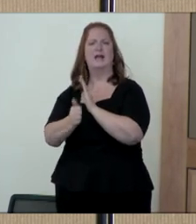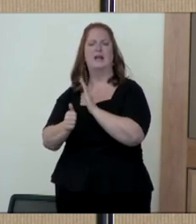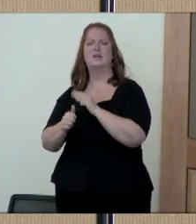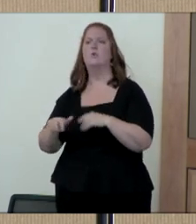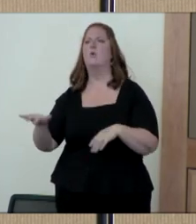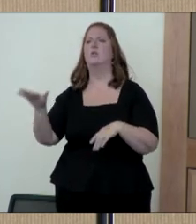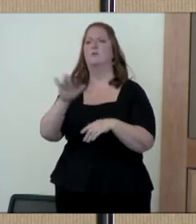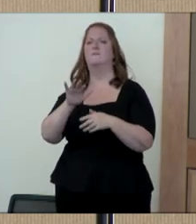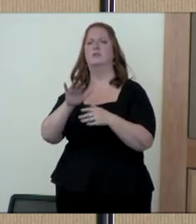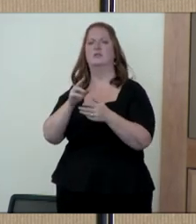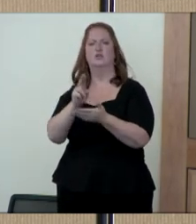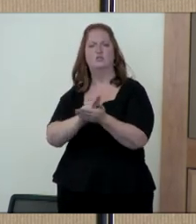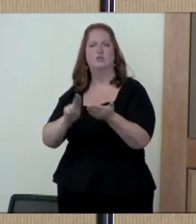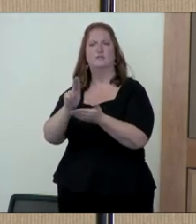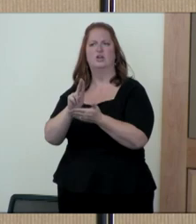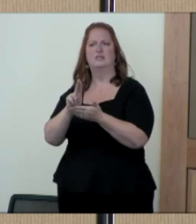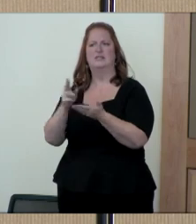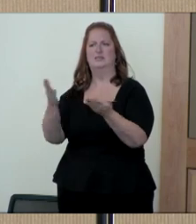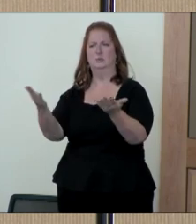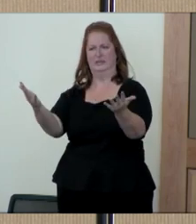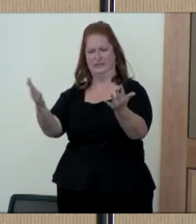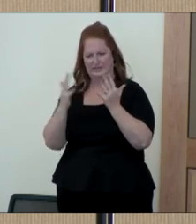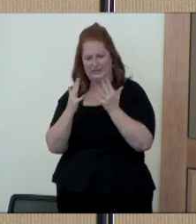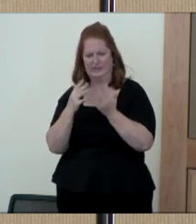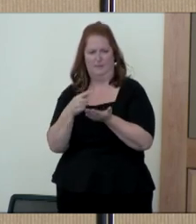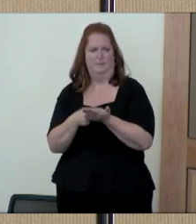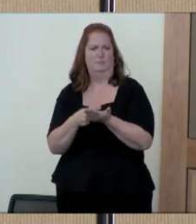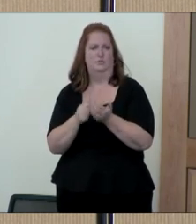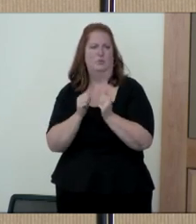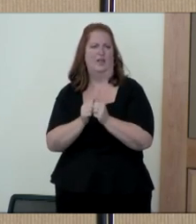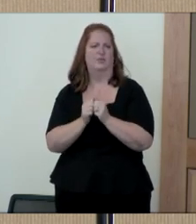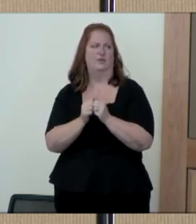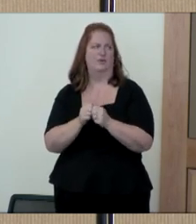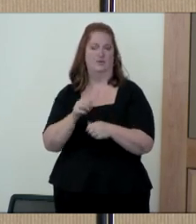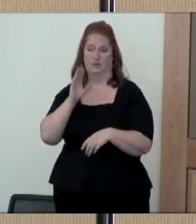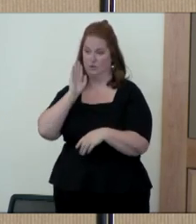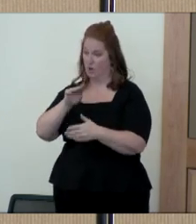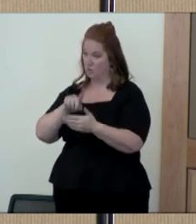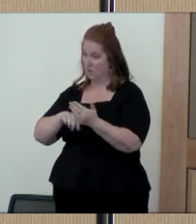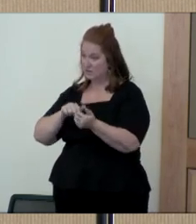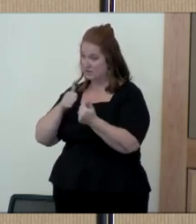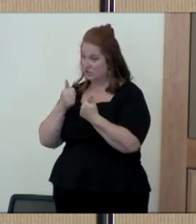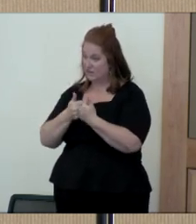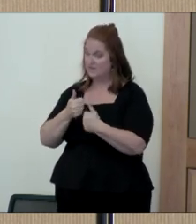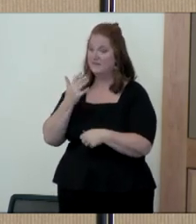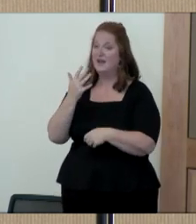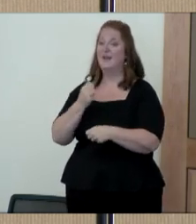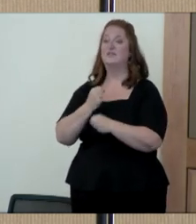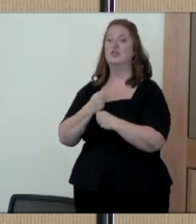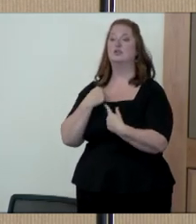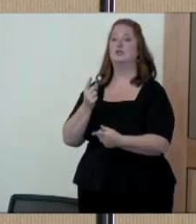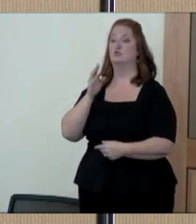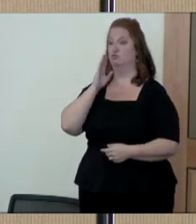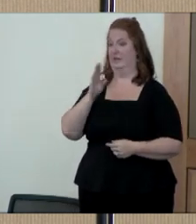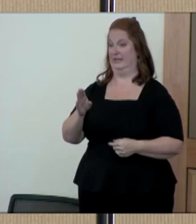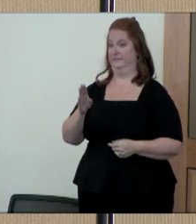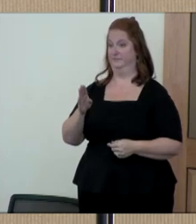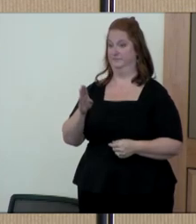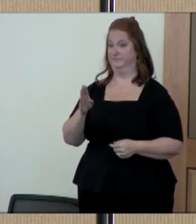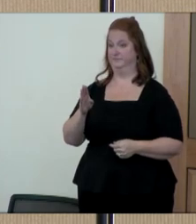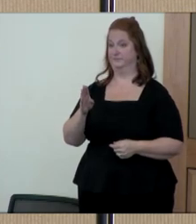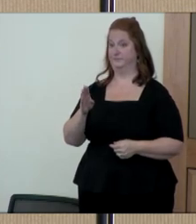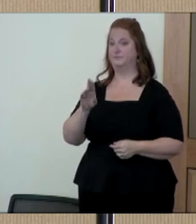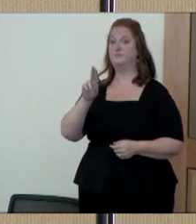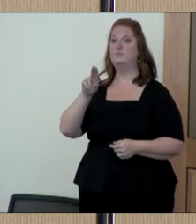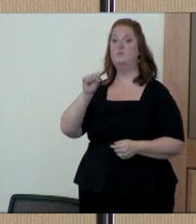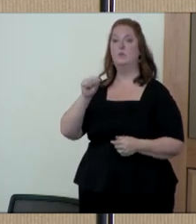together. And we've got to do that, because listen to what we're up against. For 5 years in a row, U.S.